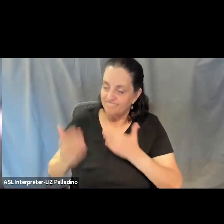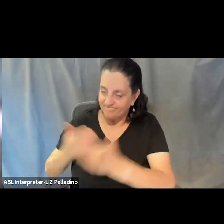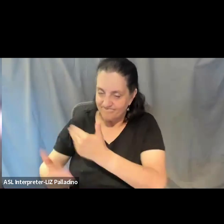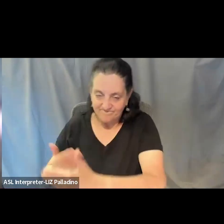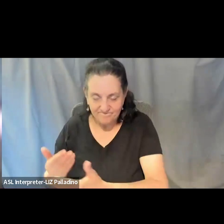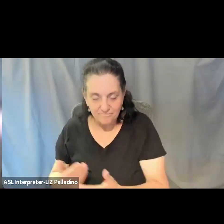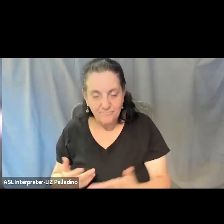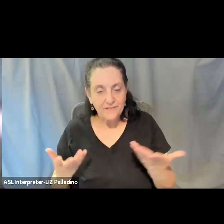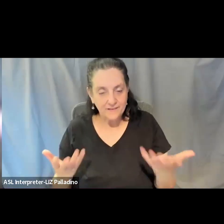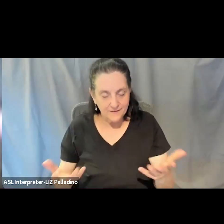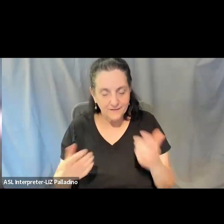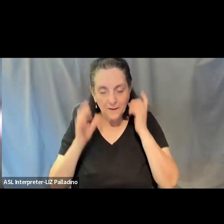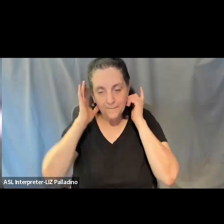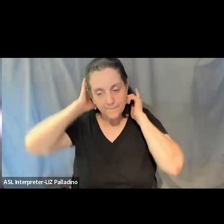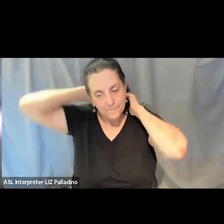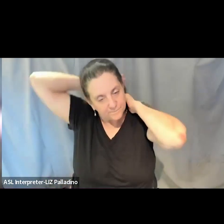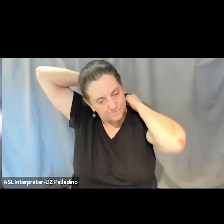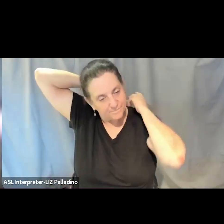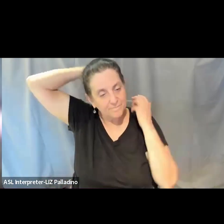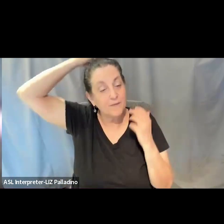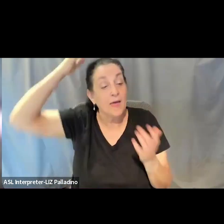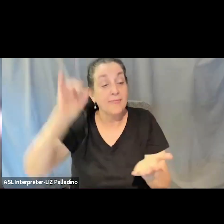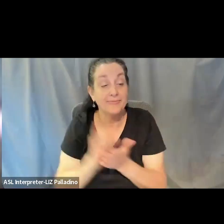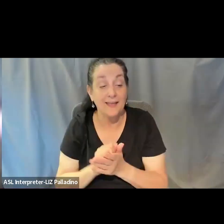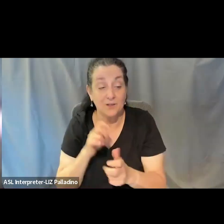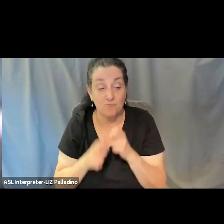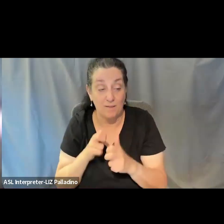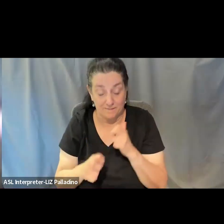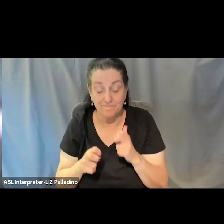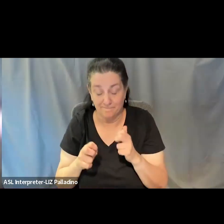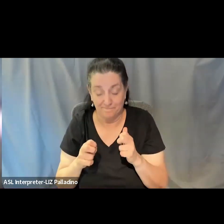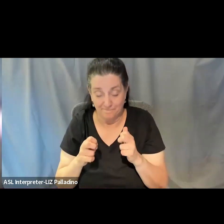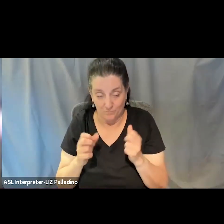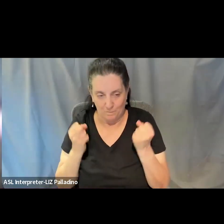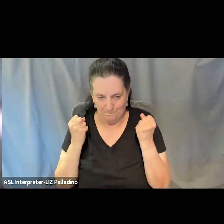pestering folks, but this is a problem across the field.